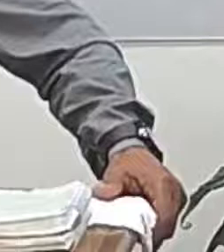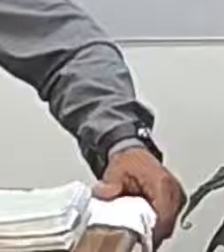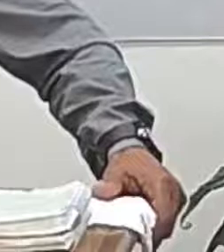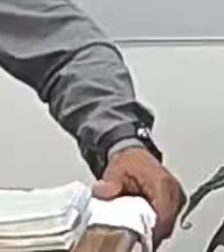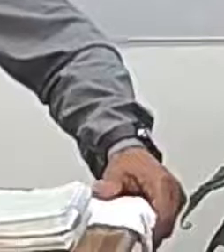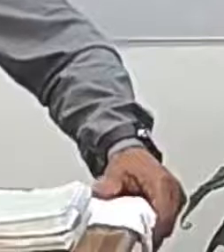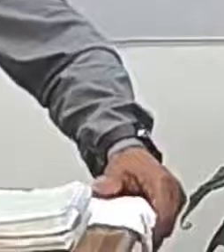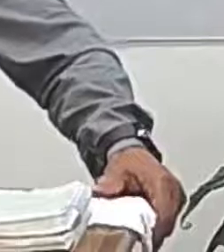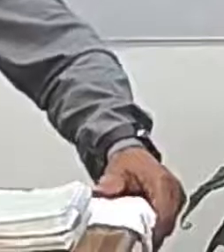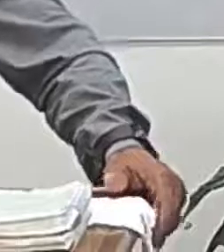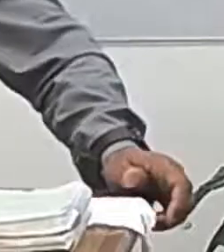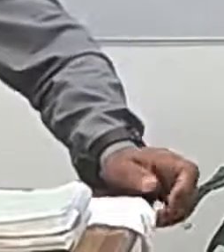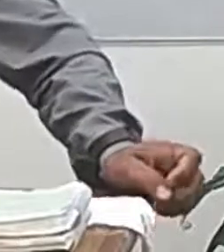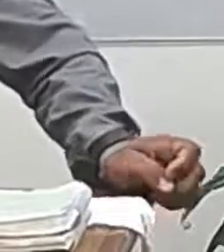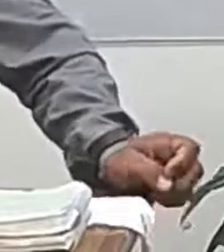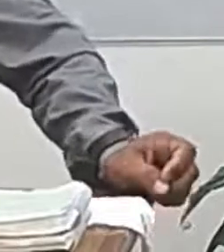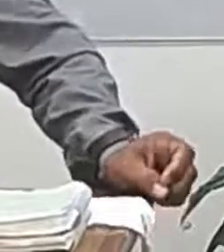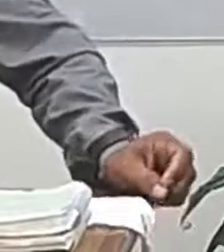provided. Amen.